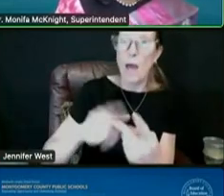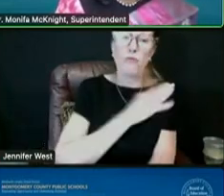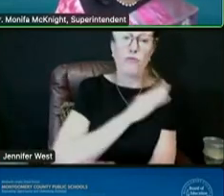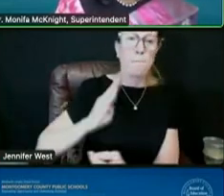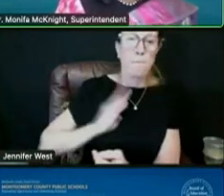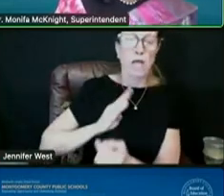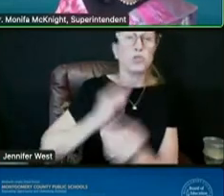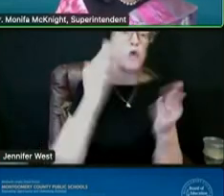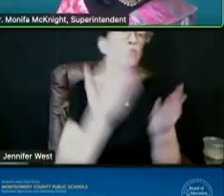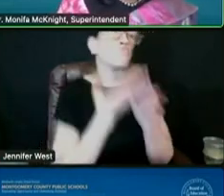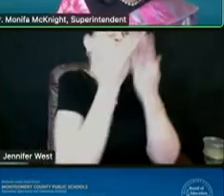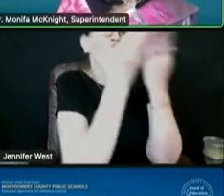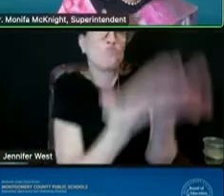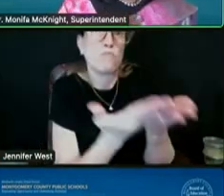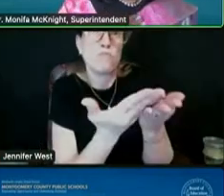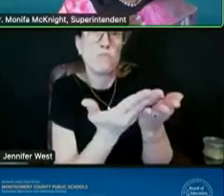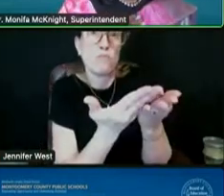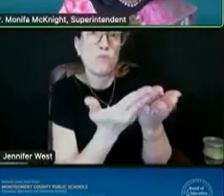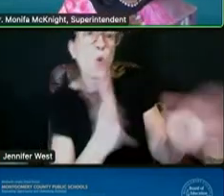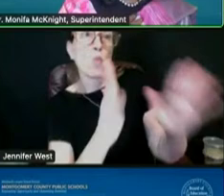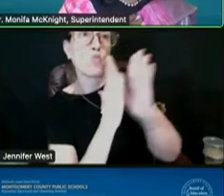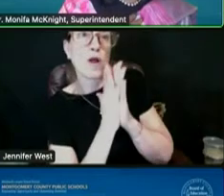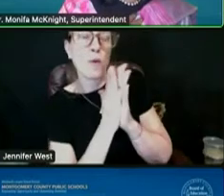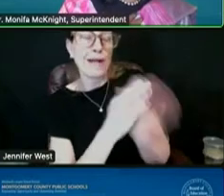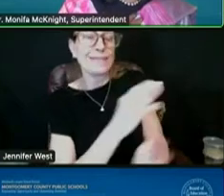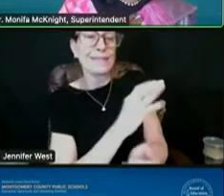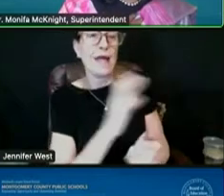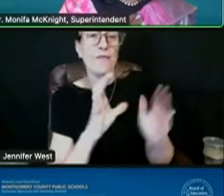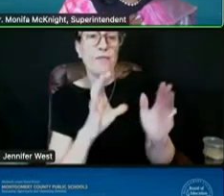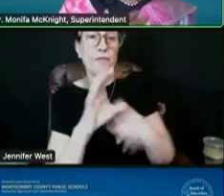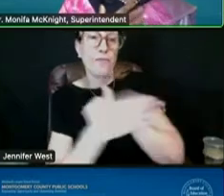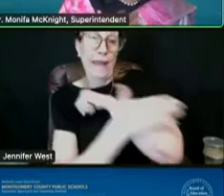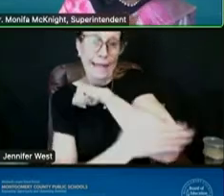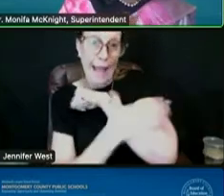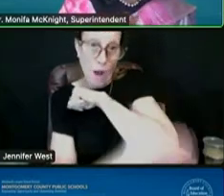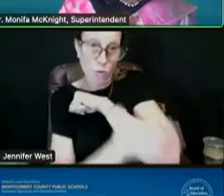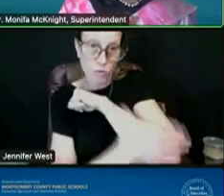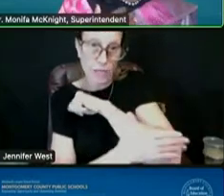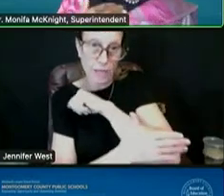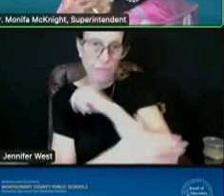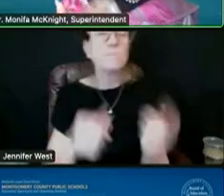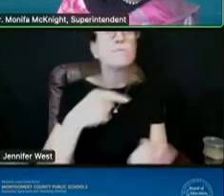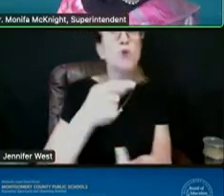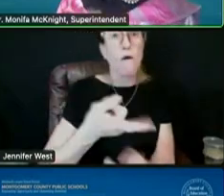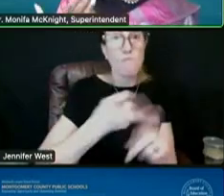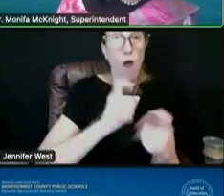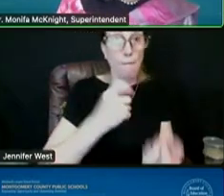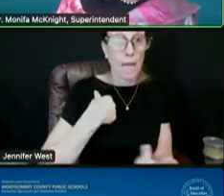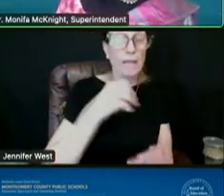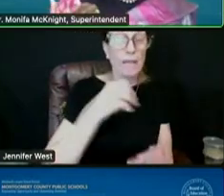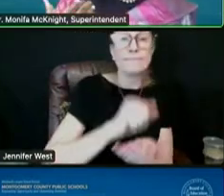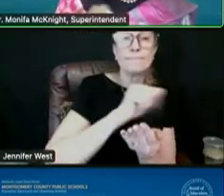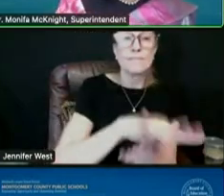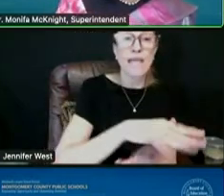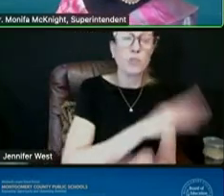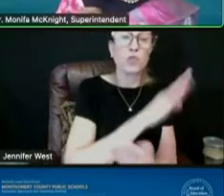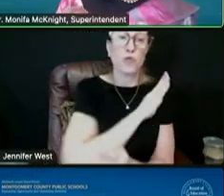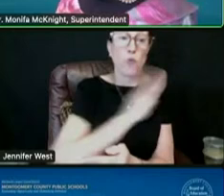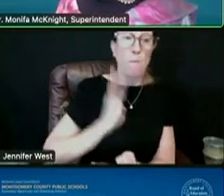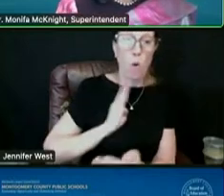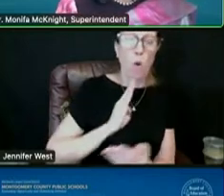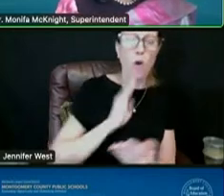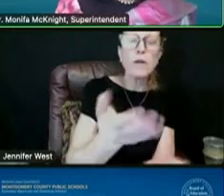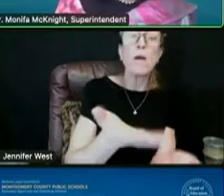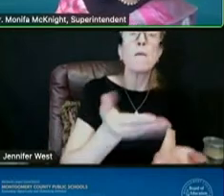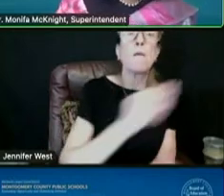in February. So the board will receive our budget again in December from me, interact with it, ask